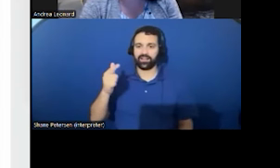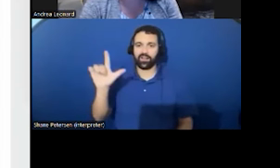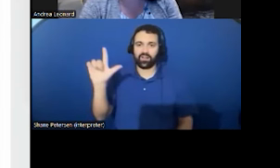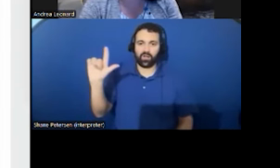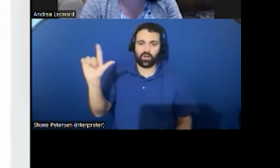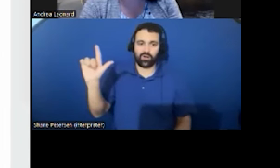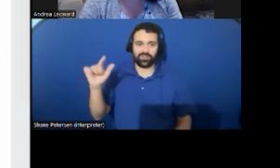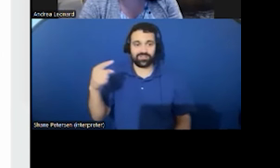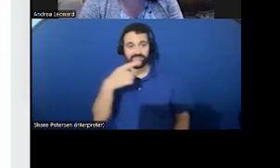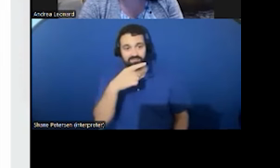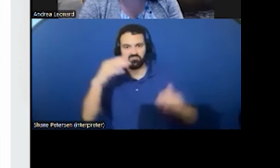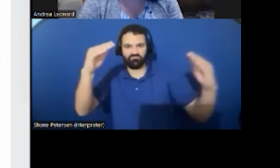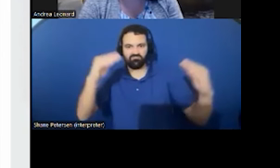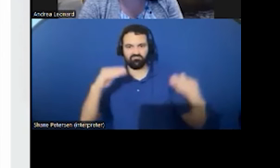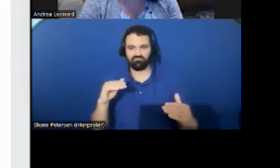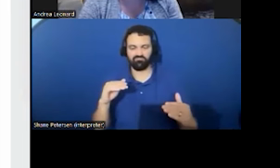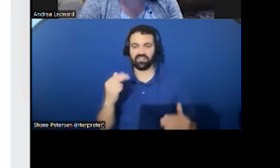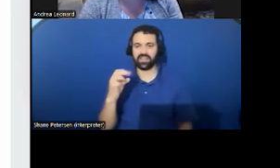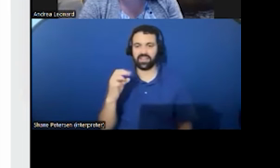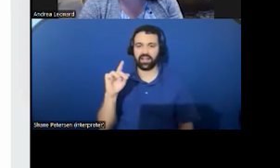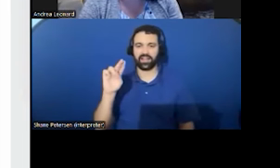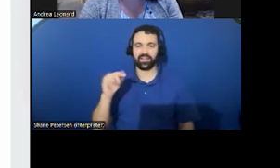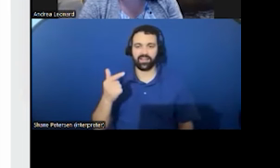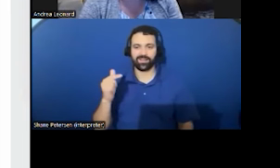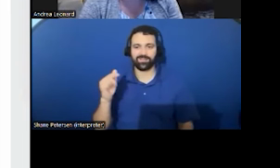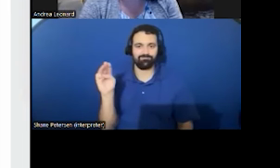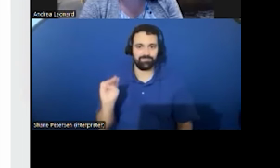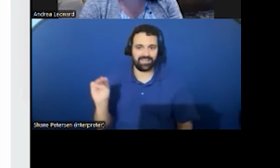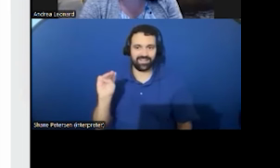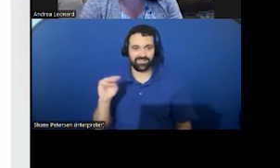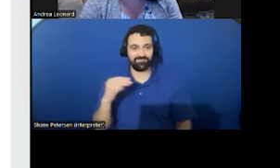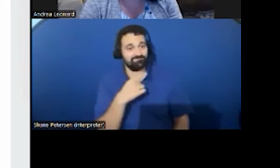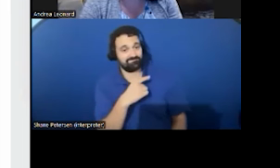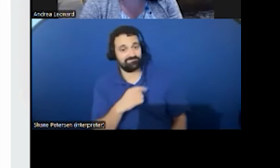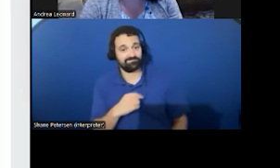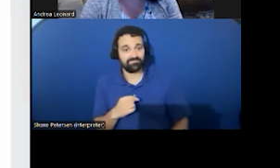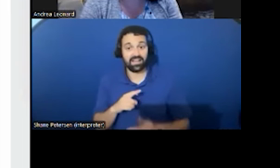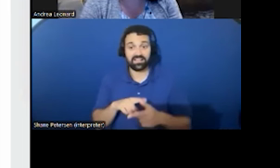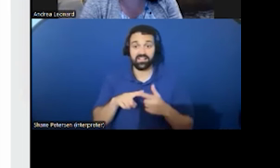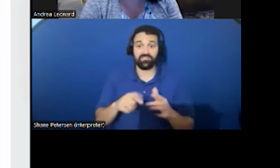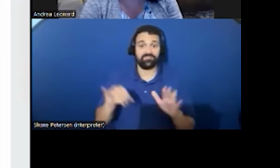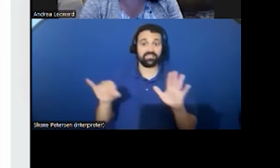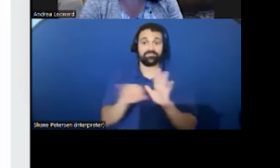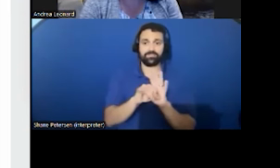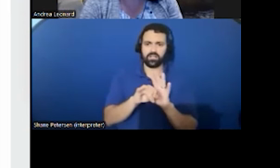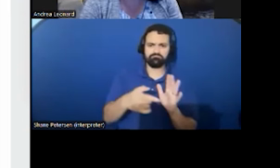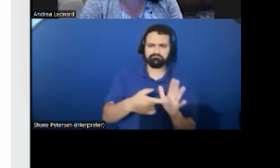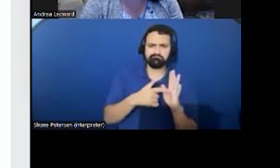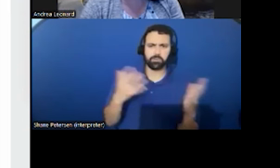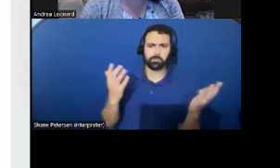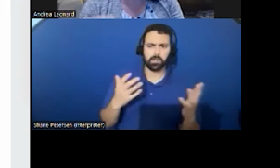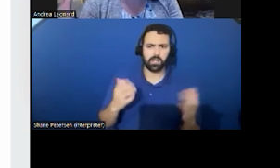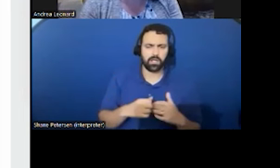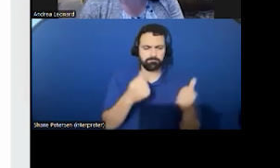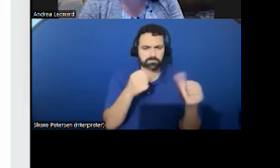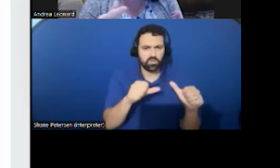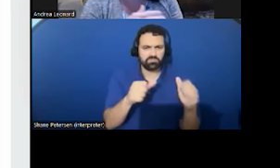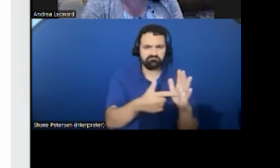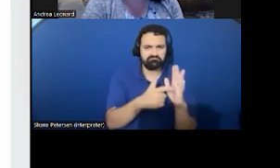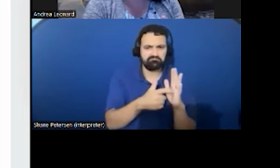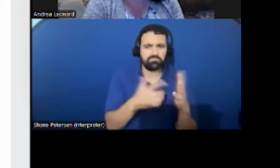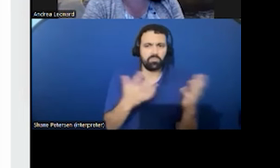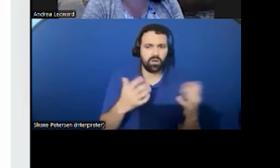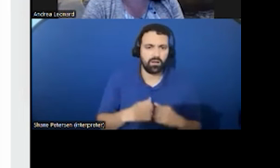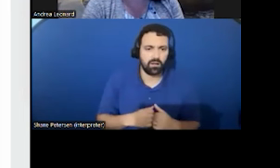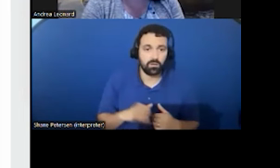which I have here. And I've clearly identified what are the requirements for the initial post, including giving a rubric or